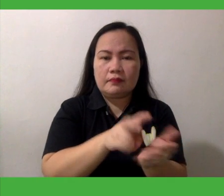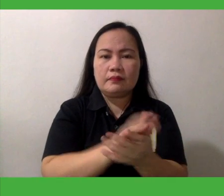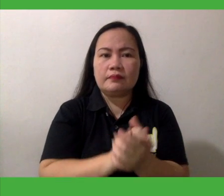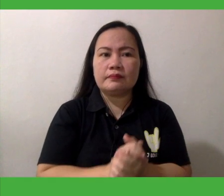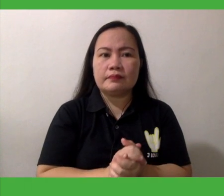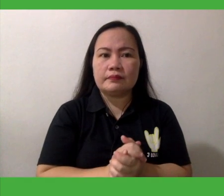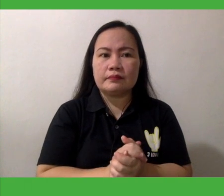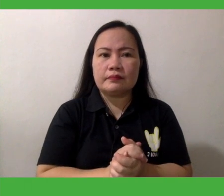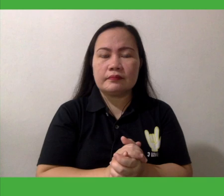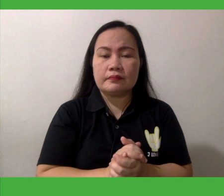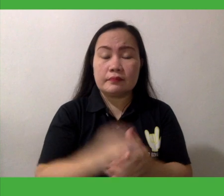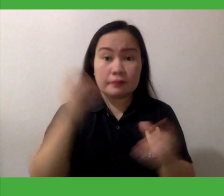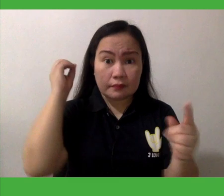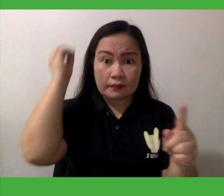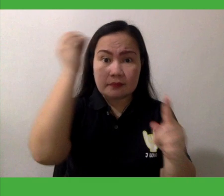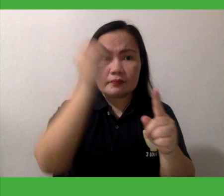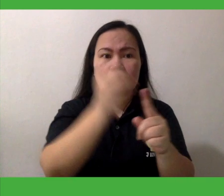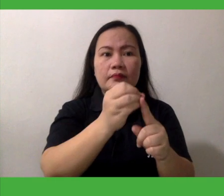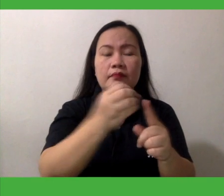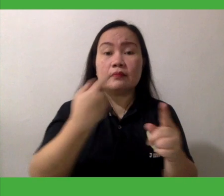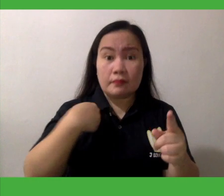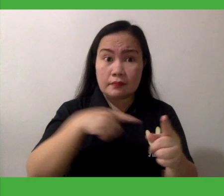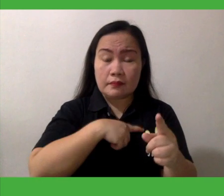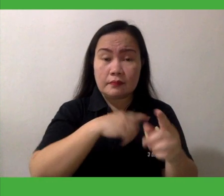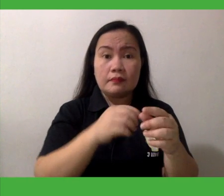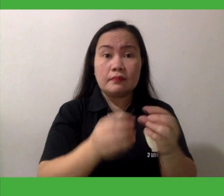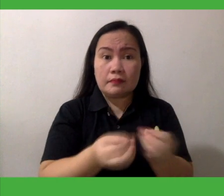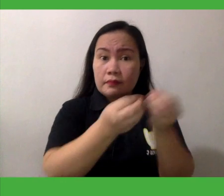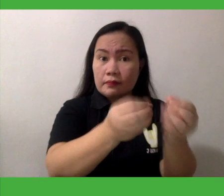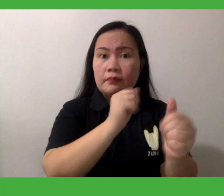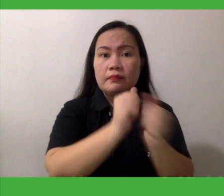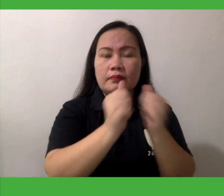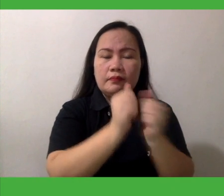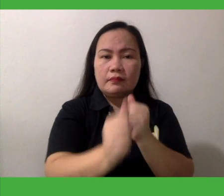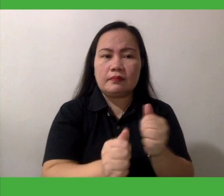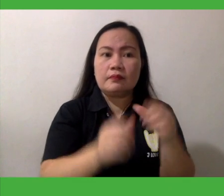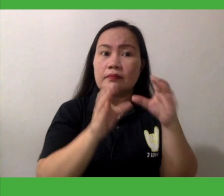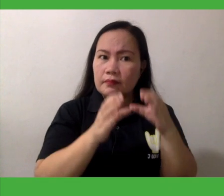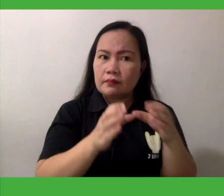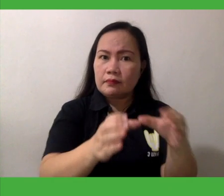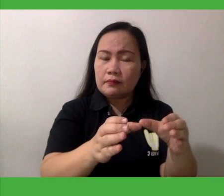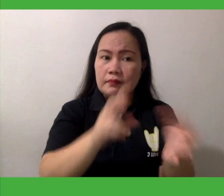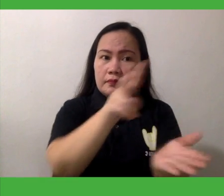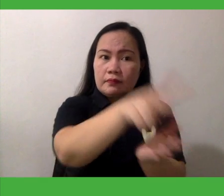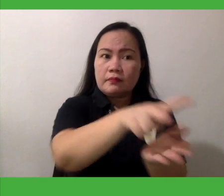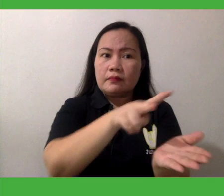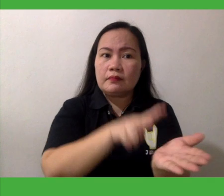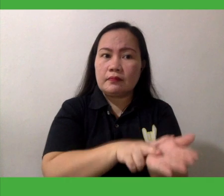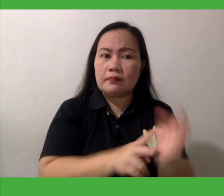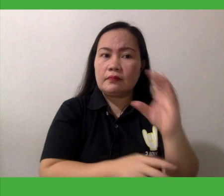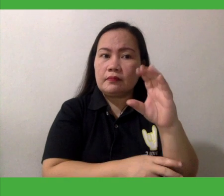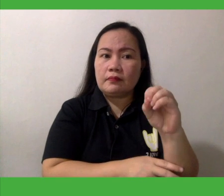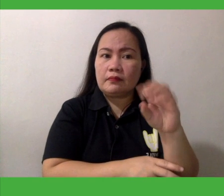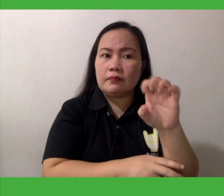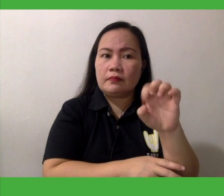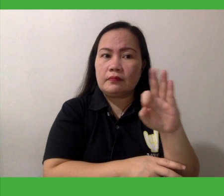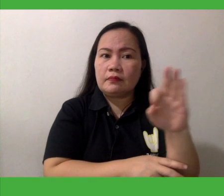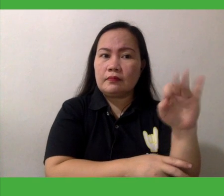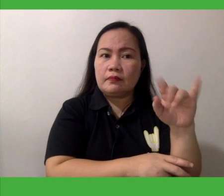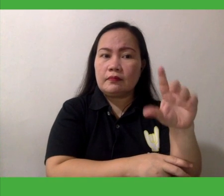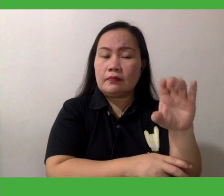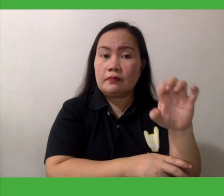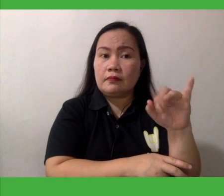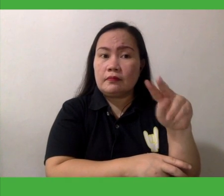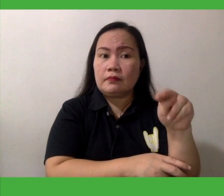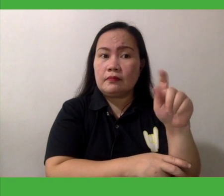variables. So our objectives, we will define the following: constant, variable, coefficient, term,